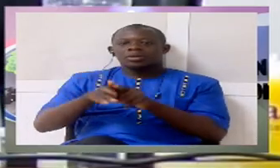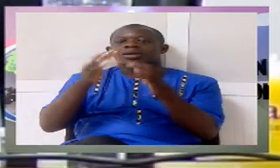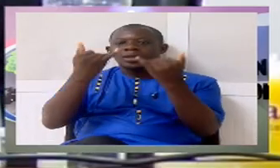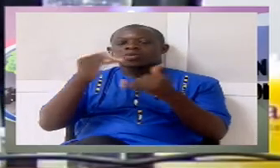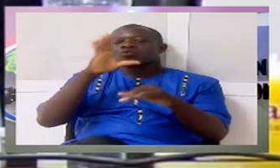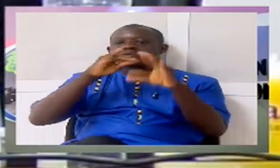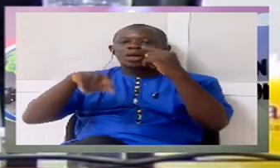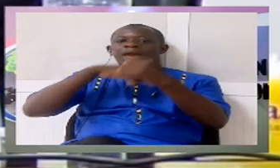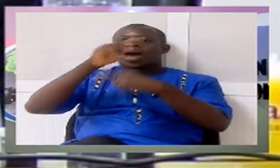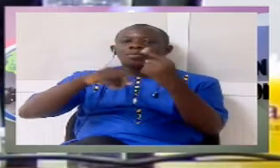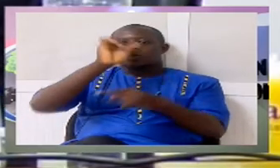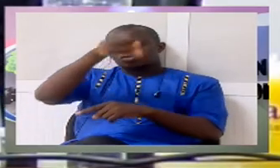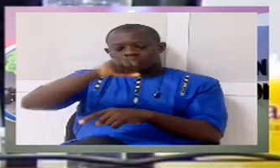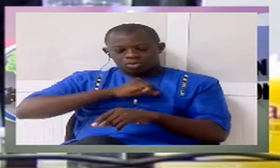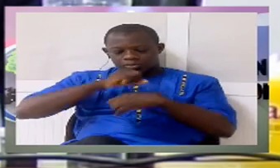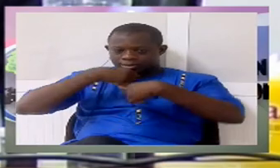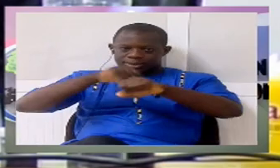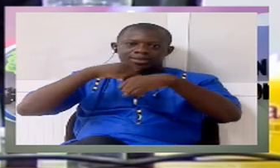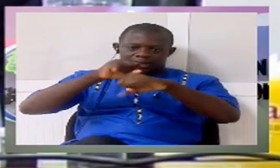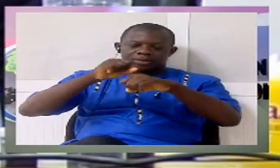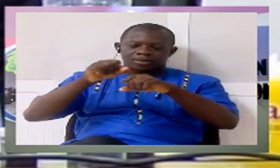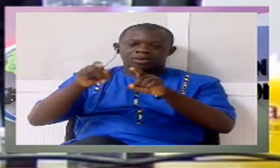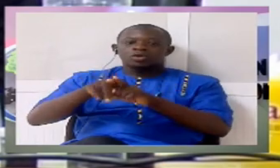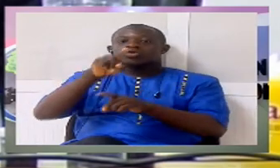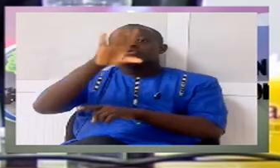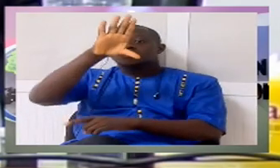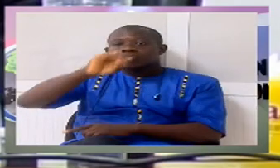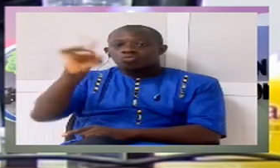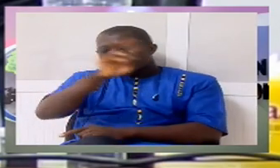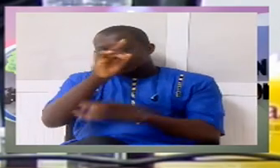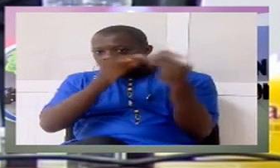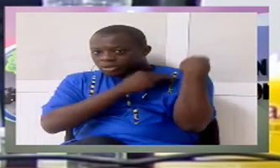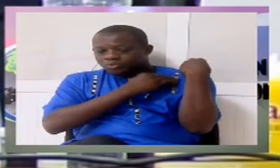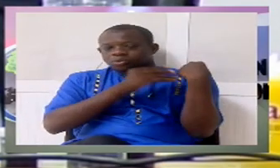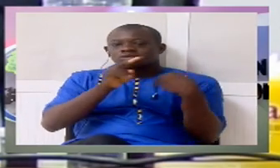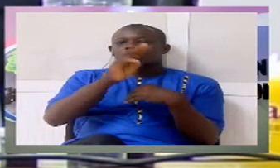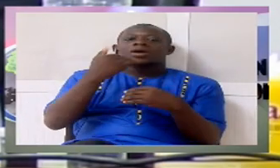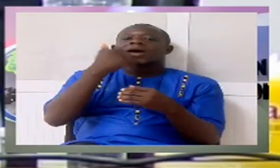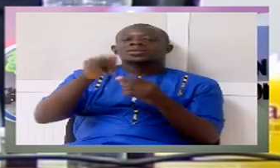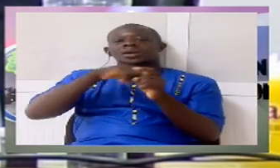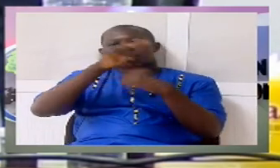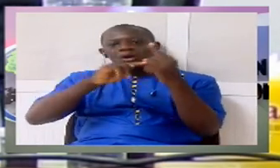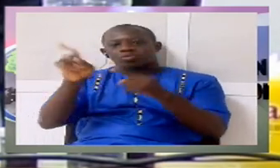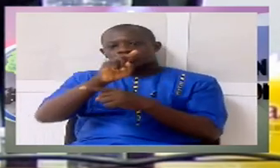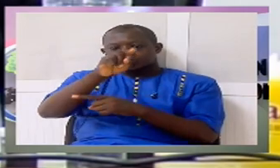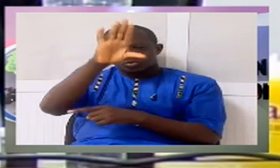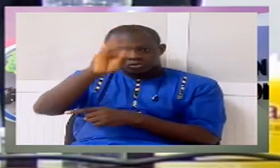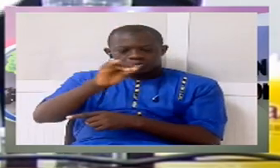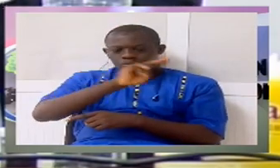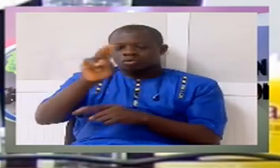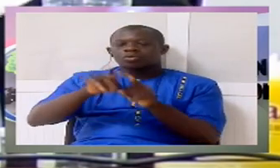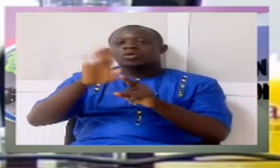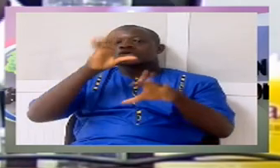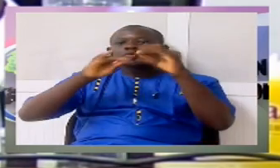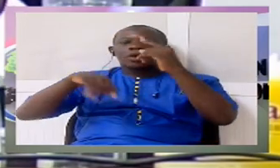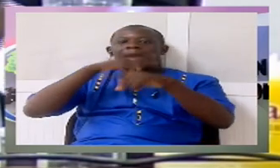are talking about your training, what you are supposed to do. We are not asking about what you did. We are talking about what